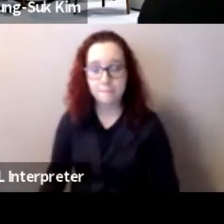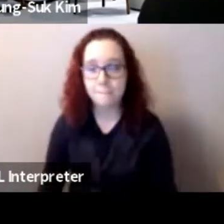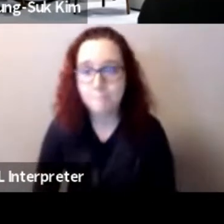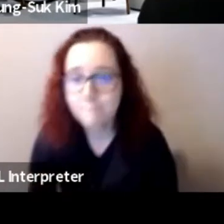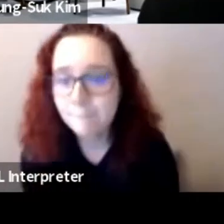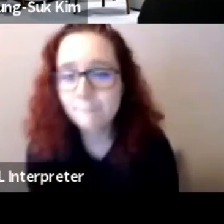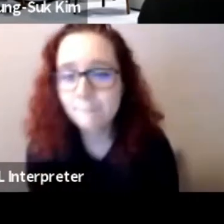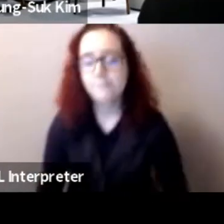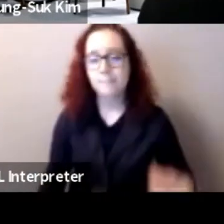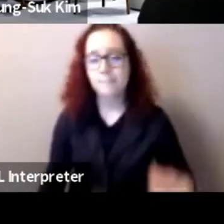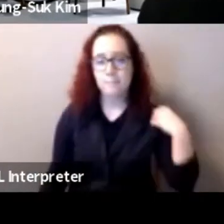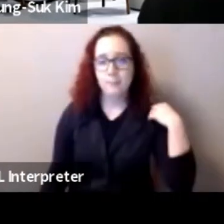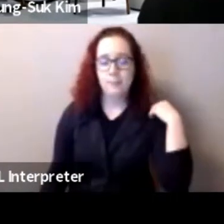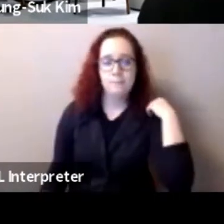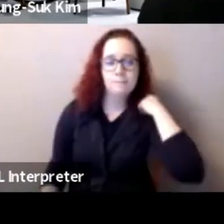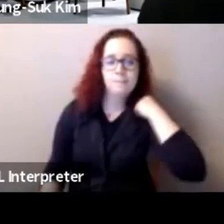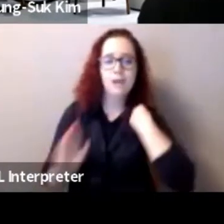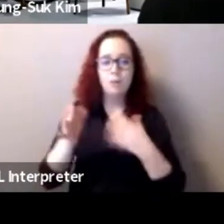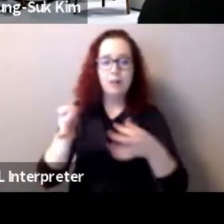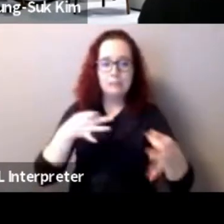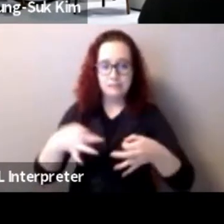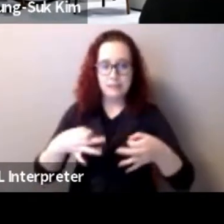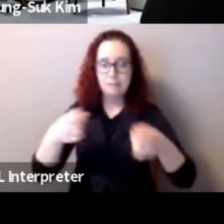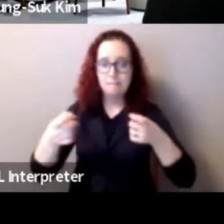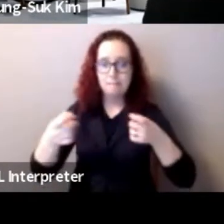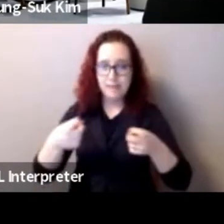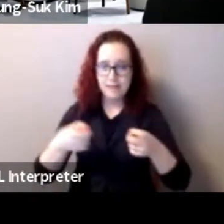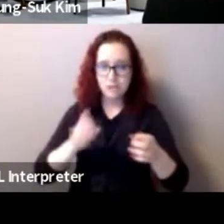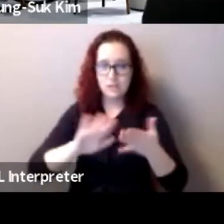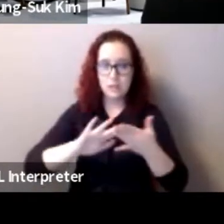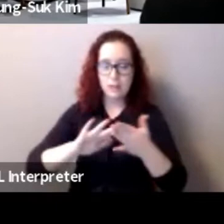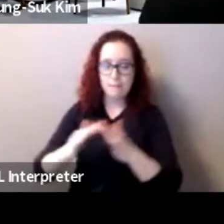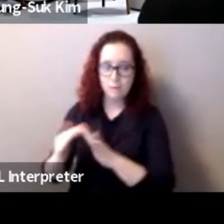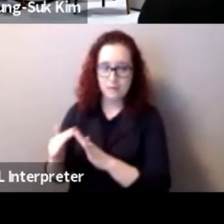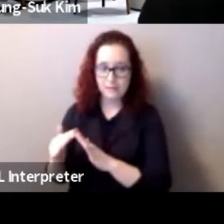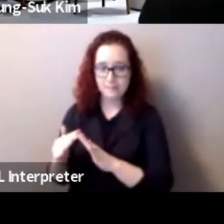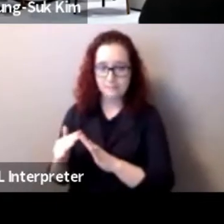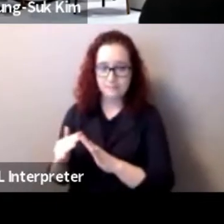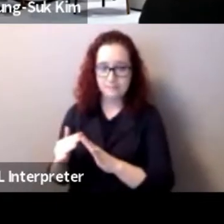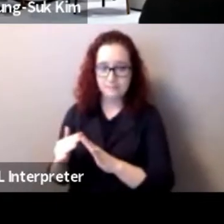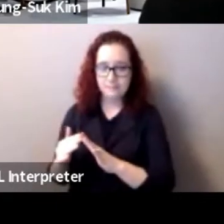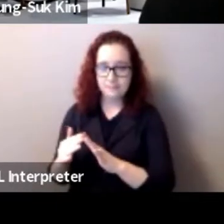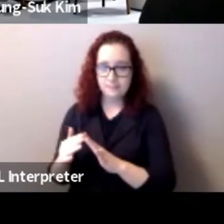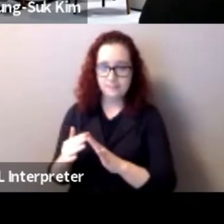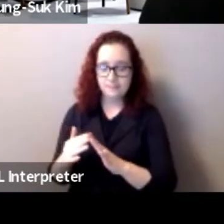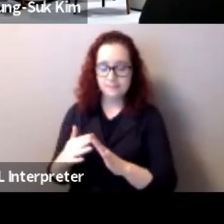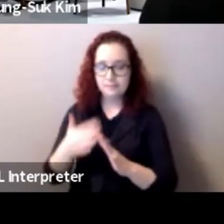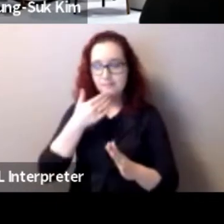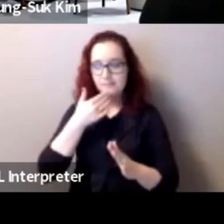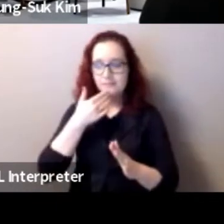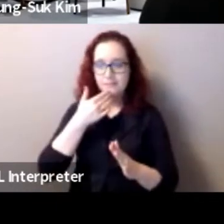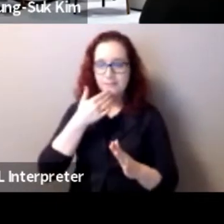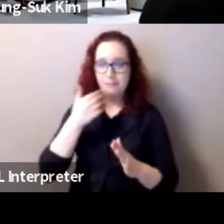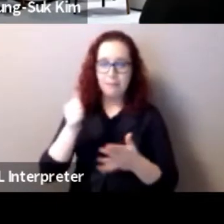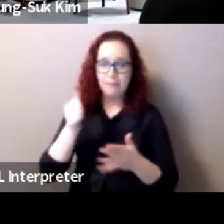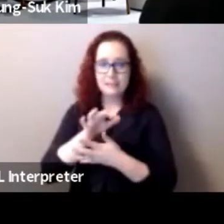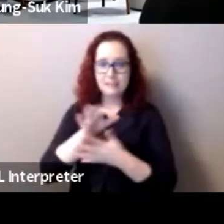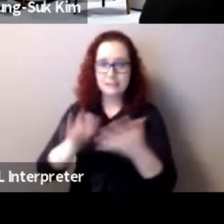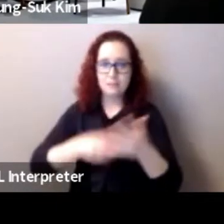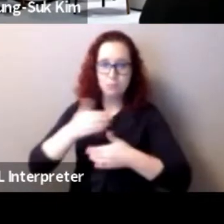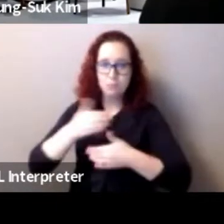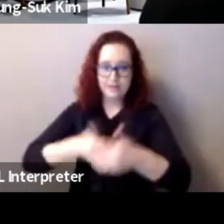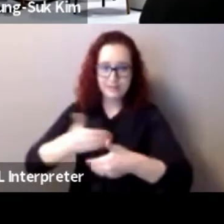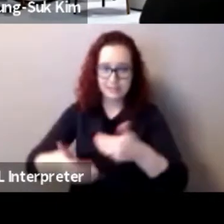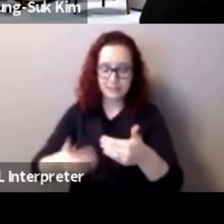And I'm going to talk just a little bit about managing the community. What are best practices to keep the